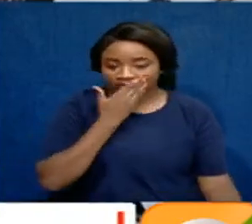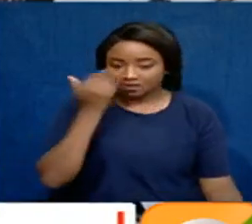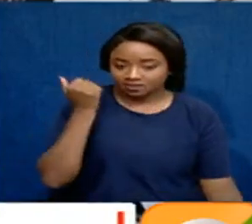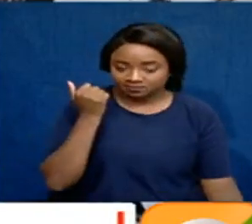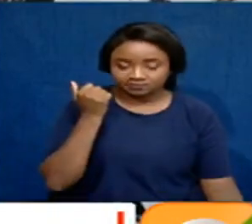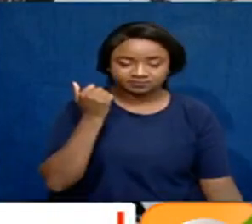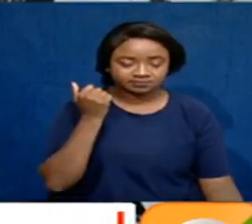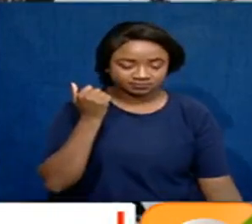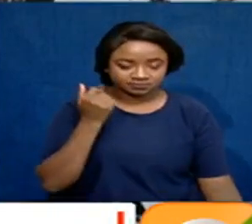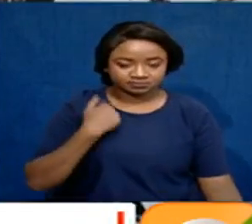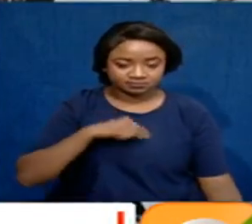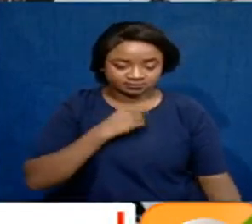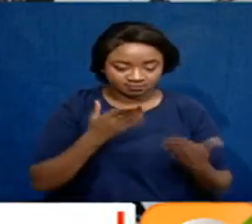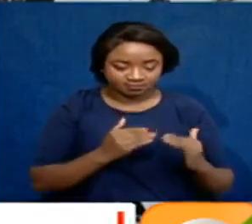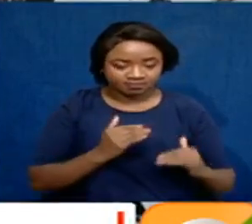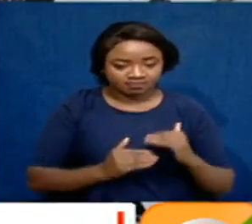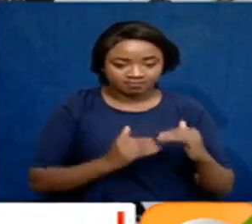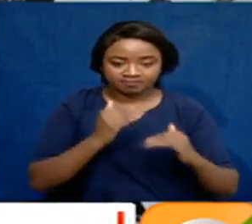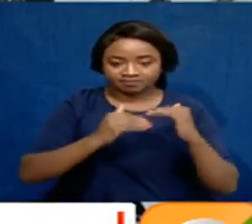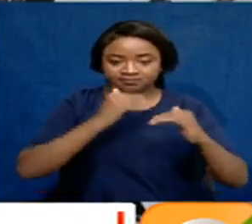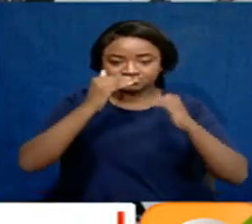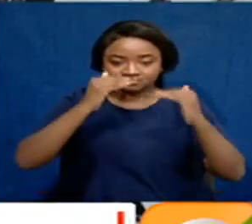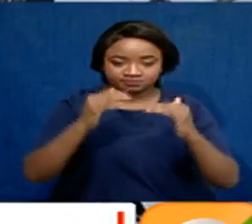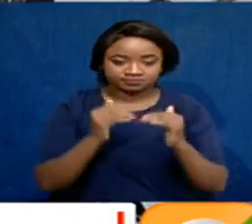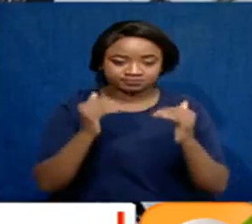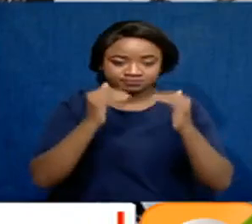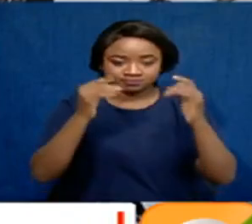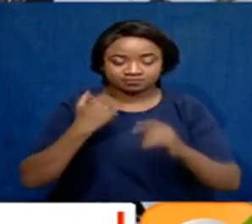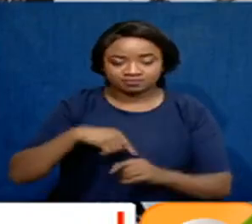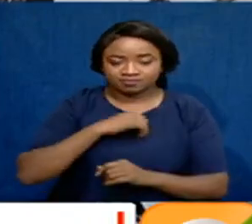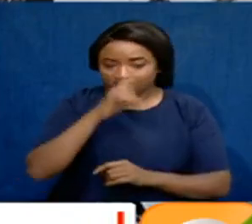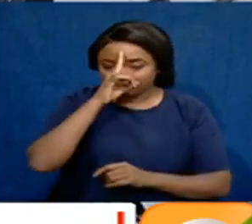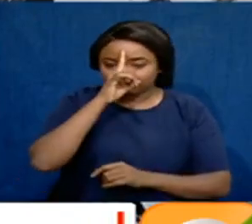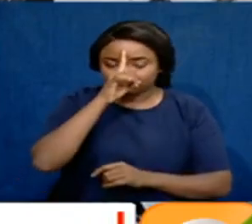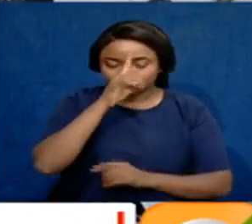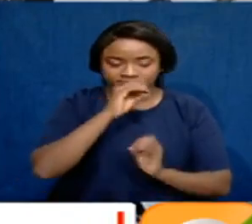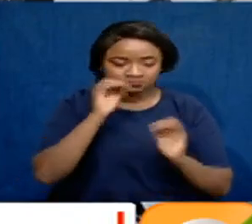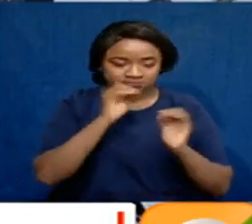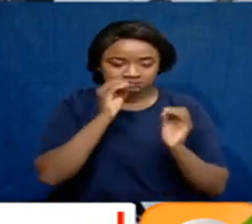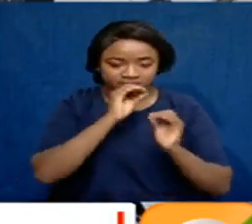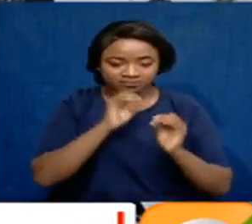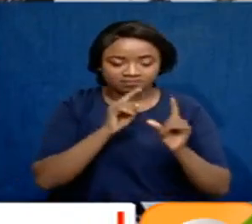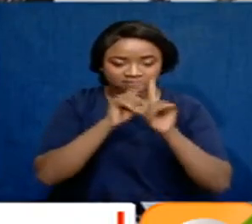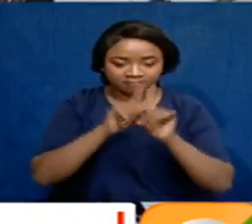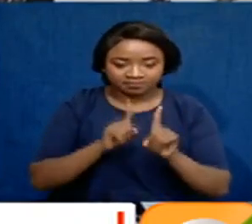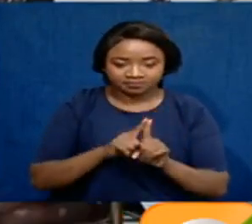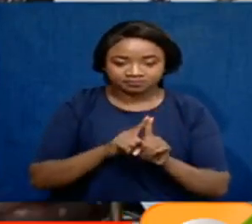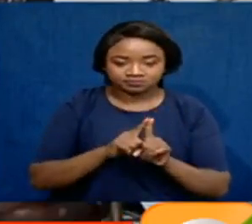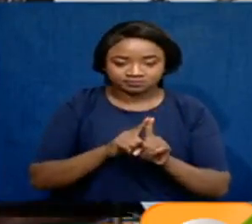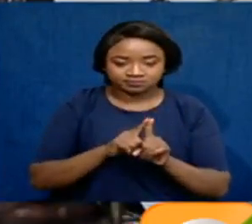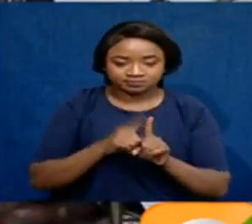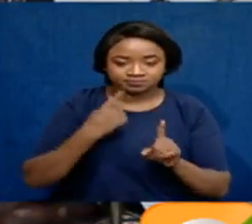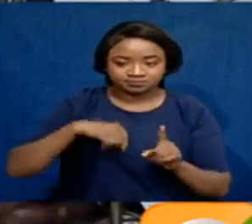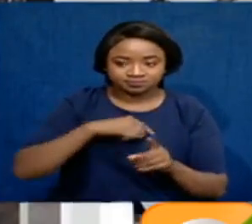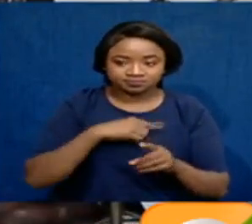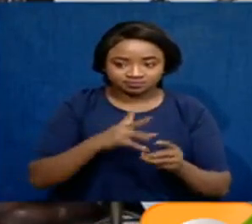and to be already at an early stage, very specific in the scoring process, so we're not creating false hopes. But then what we accept, and in addition to